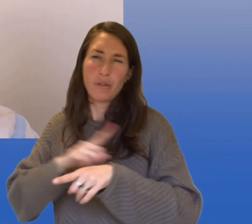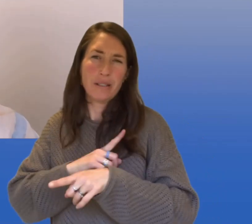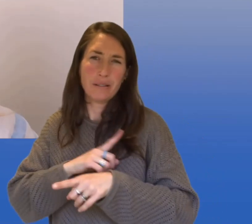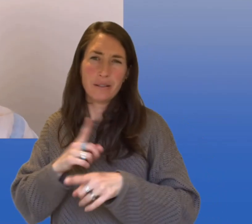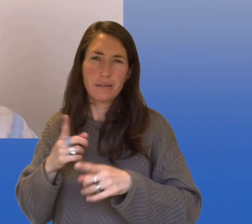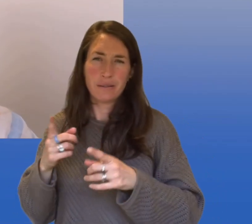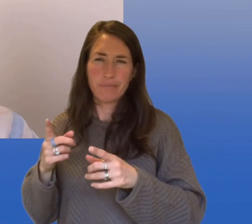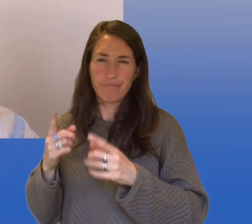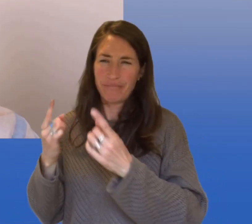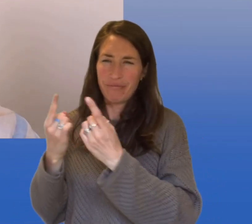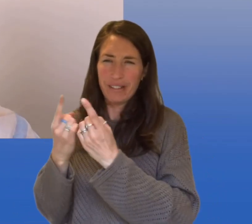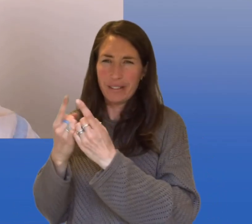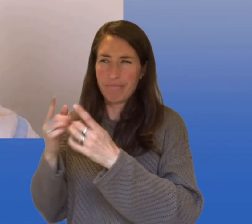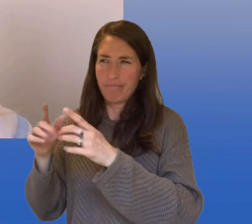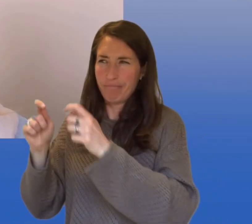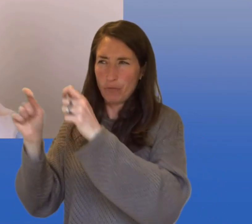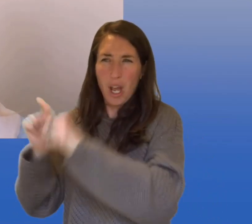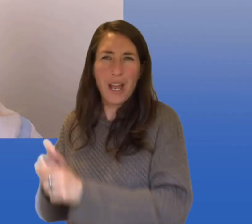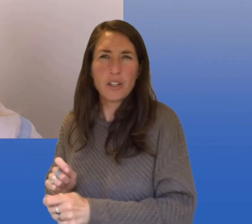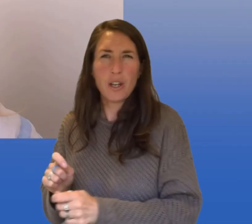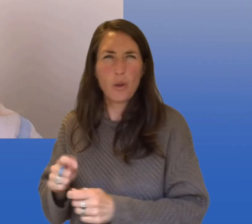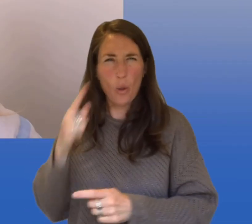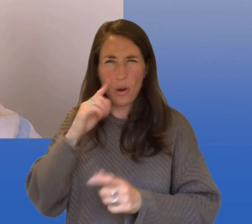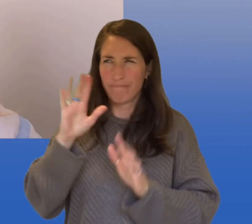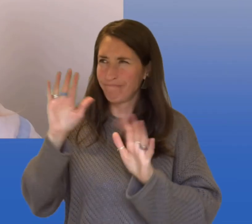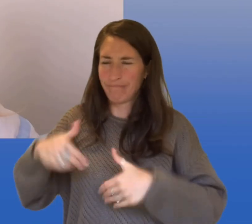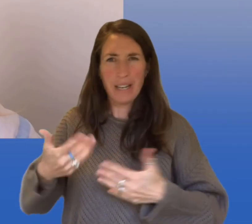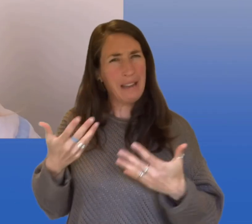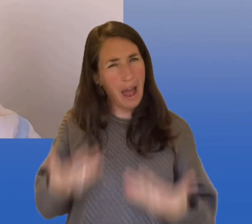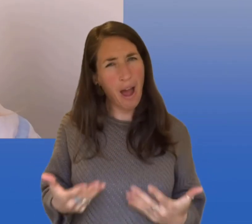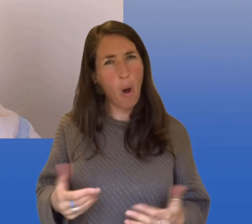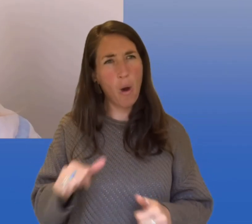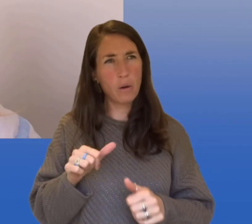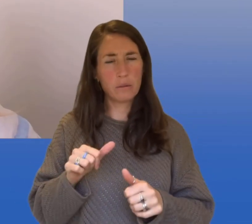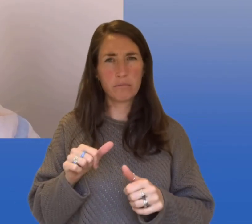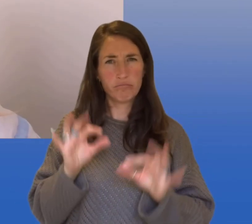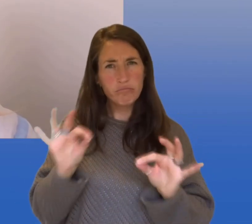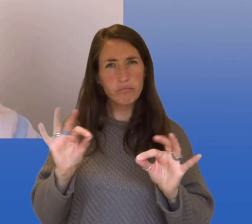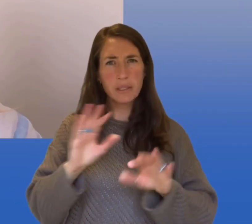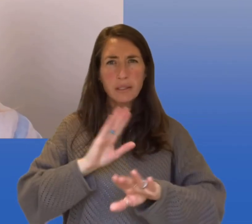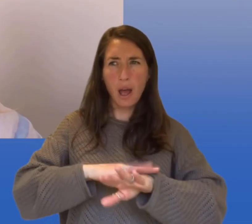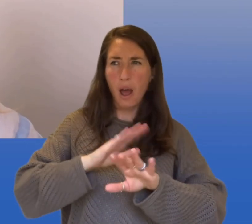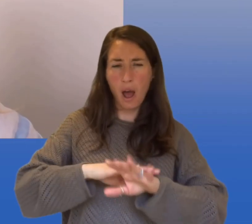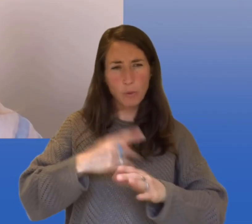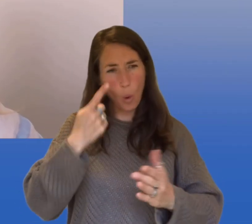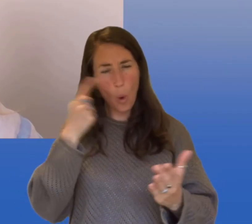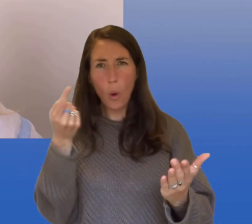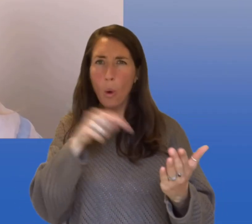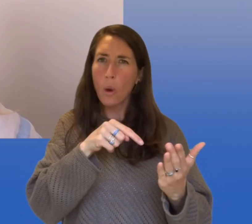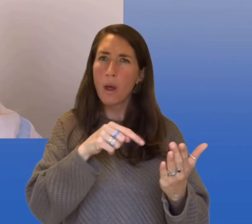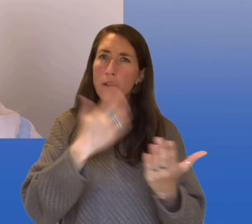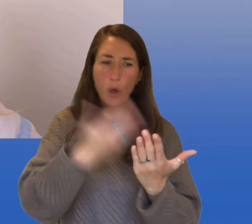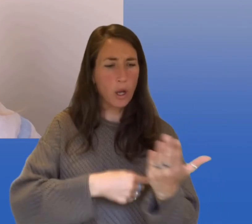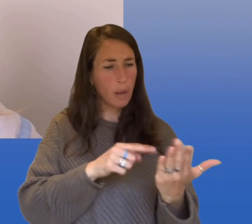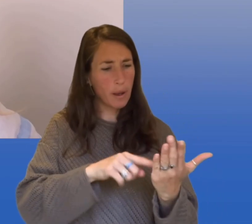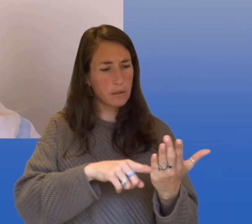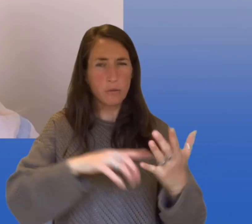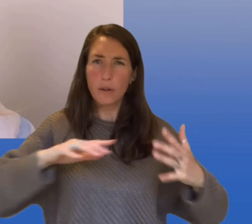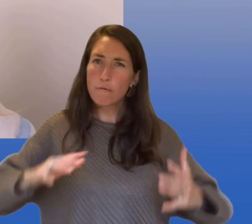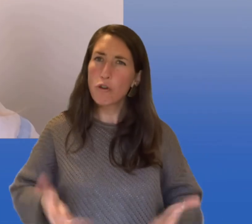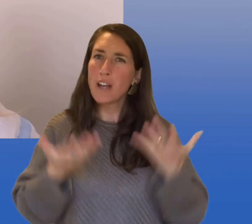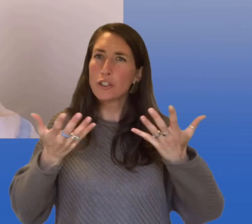things nationally that have shifted, and we really felt that now was a time to give it a bit of a refresh, not least of all